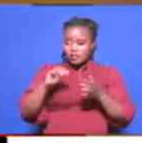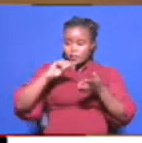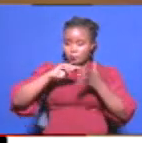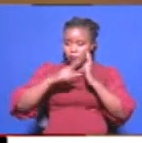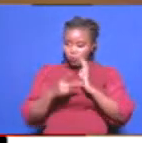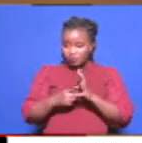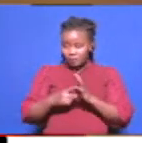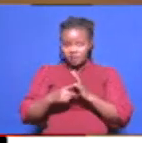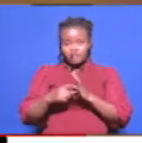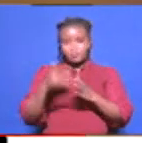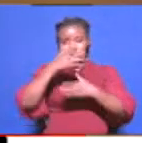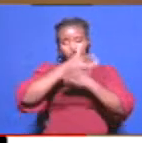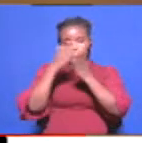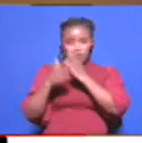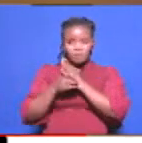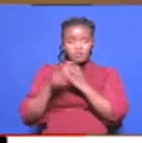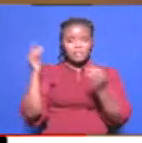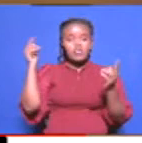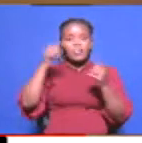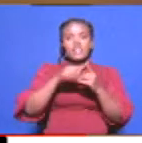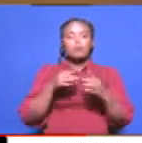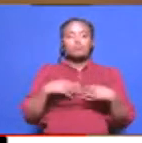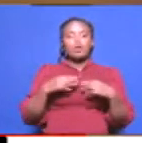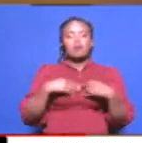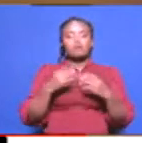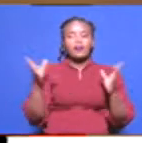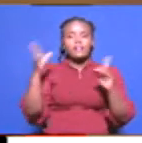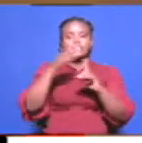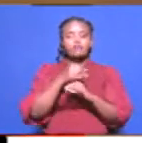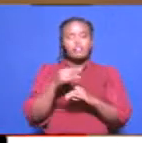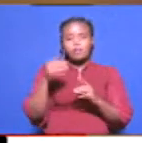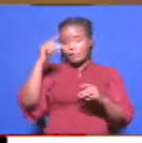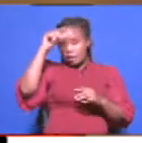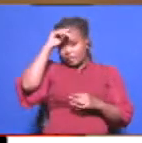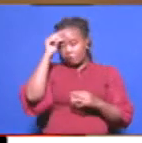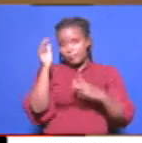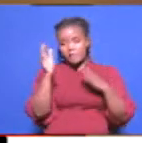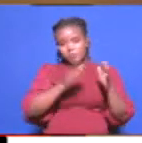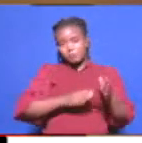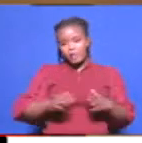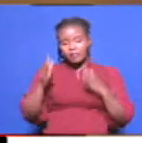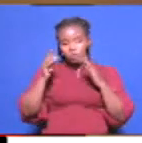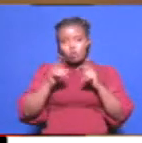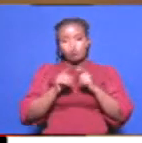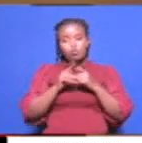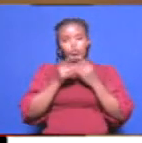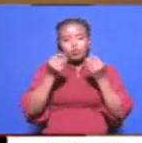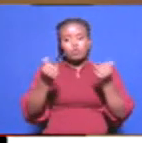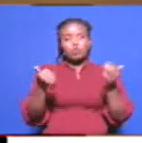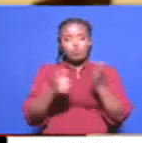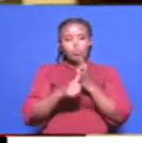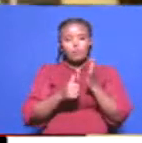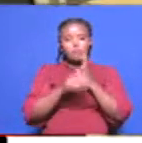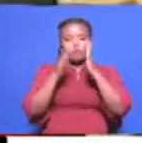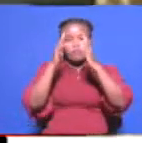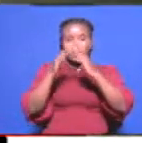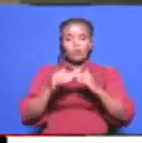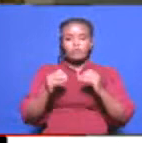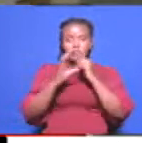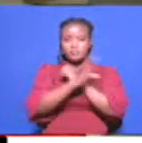to feed into the affordable housing agenda of the government and address the housing deficit in the country.